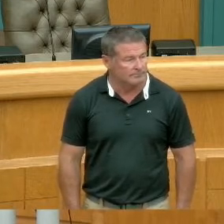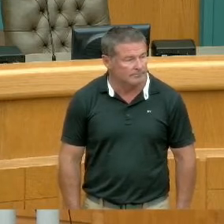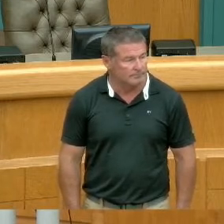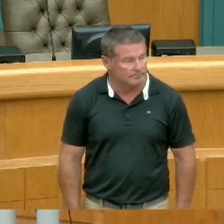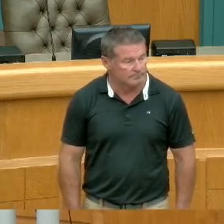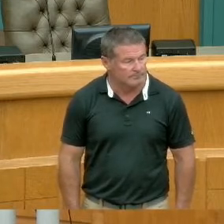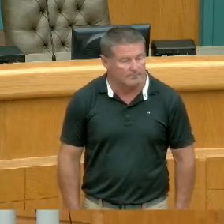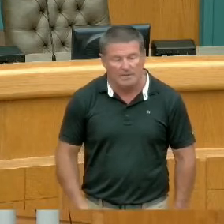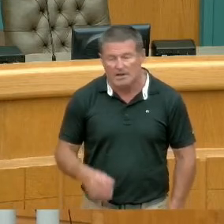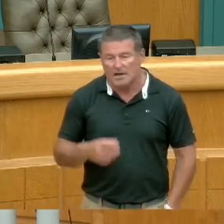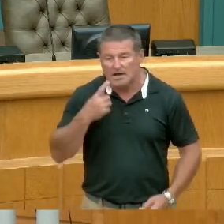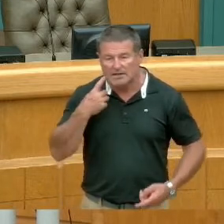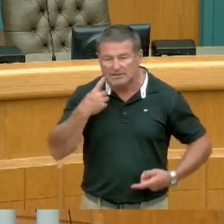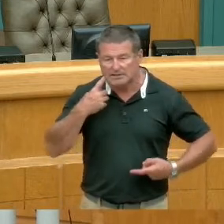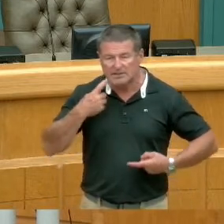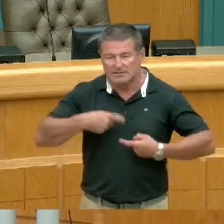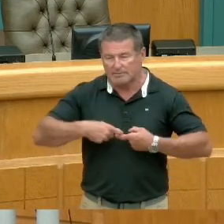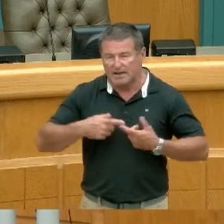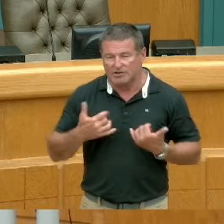512-883-2400 o al portal